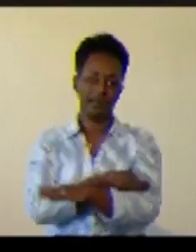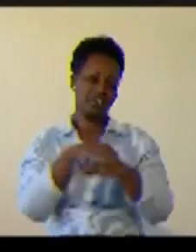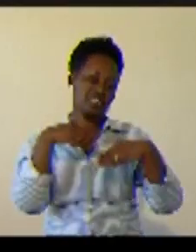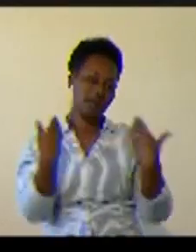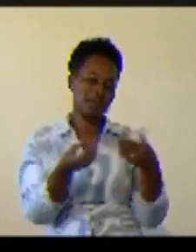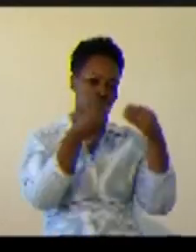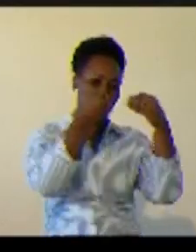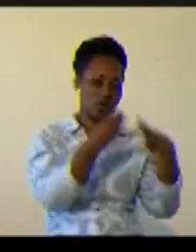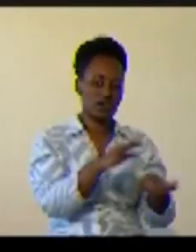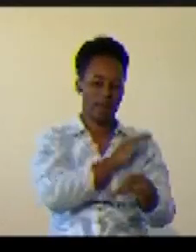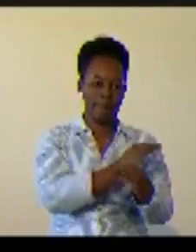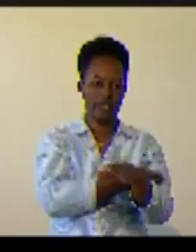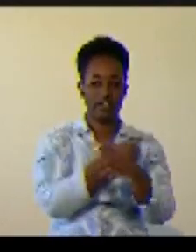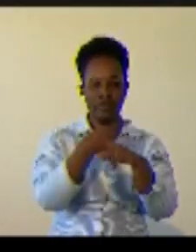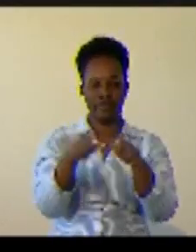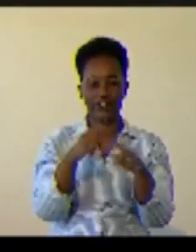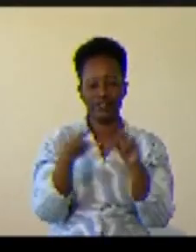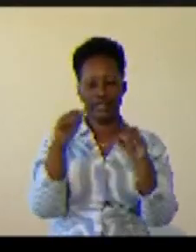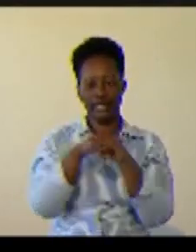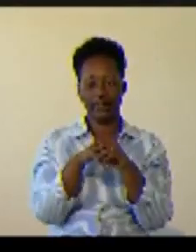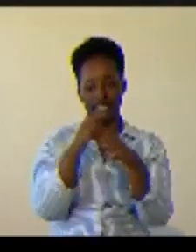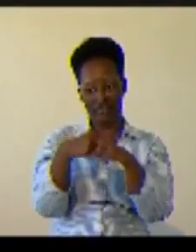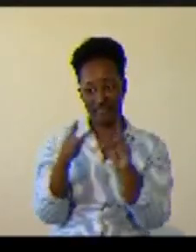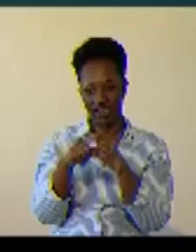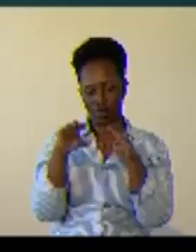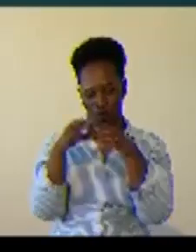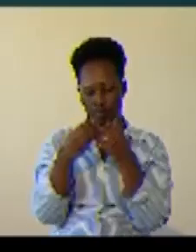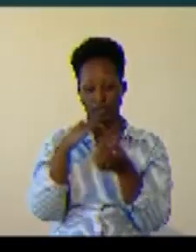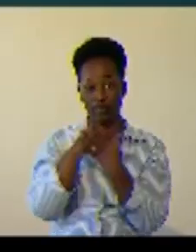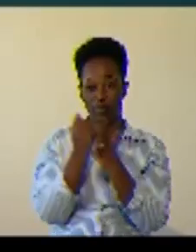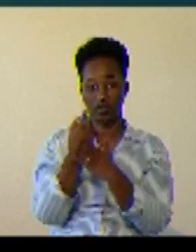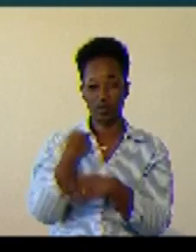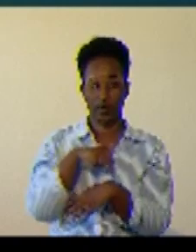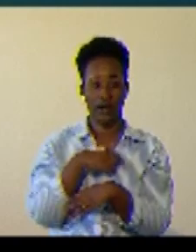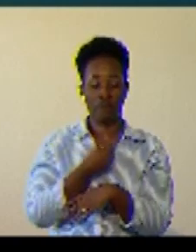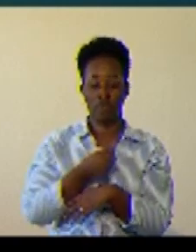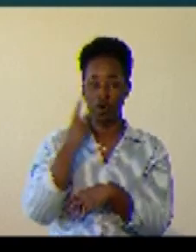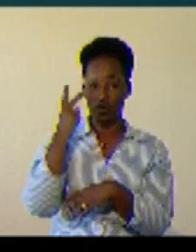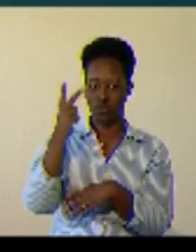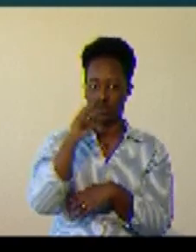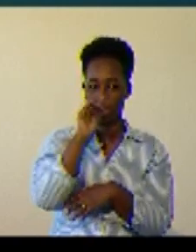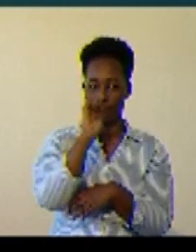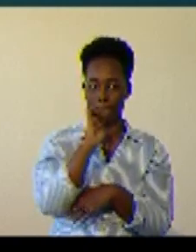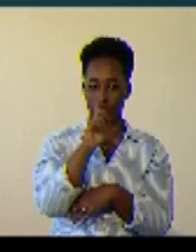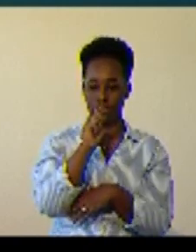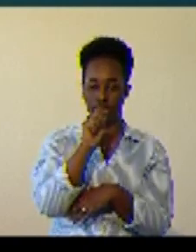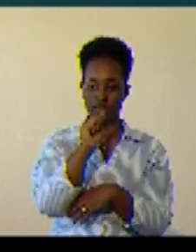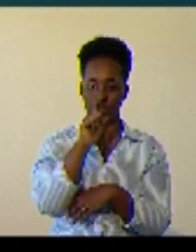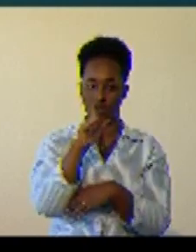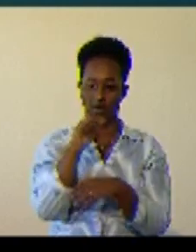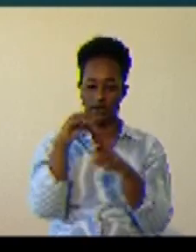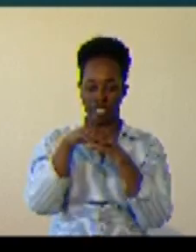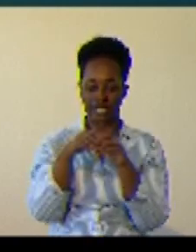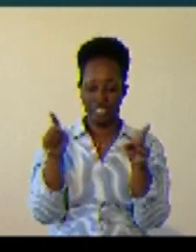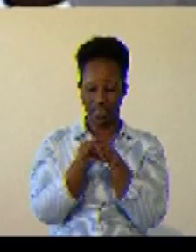ability varies in a given group. Why? Because here we have 2 metals which are in the same group and